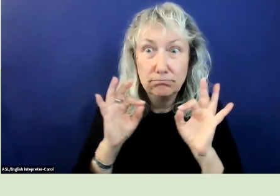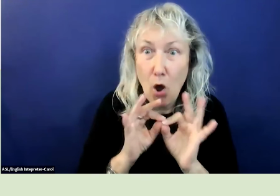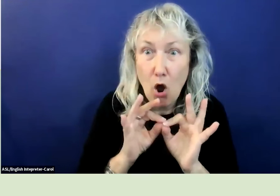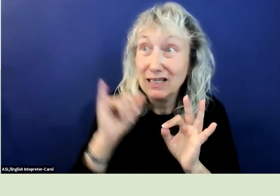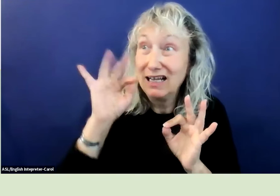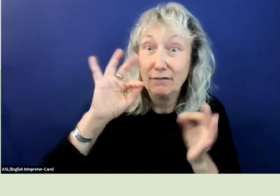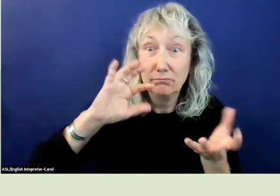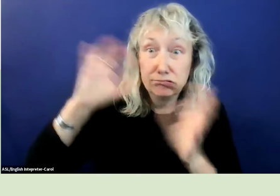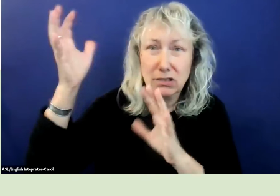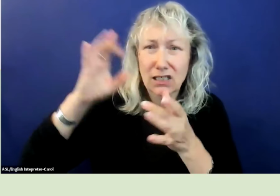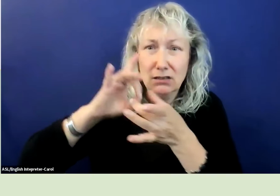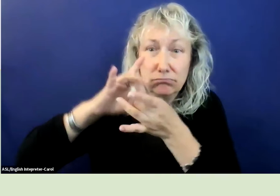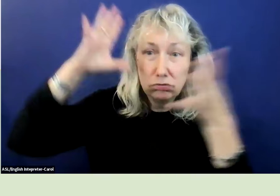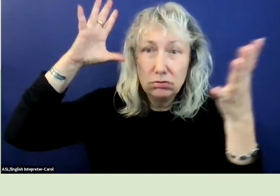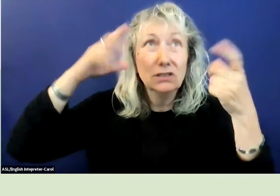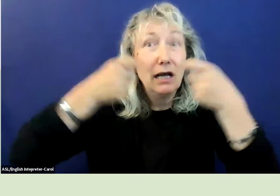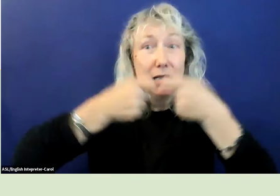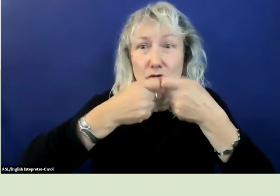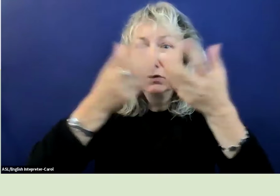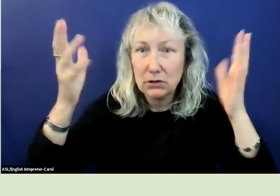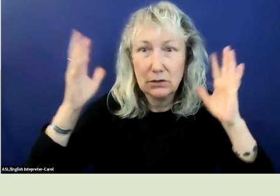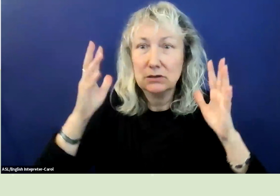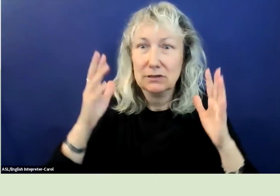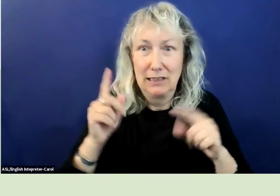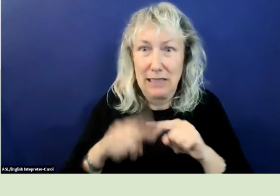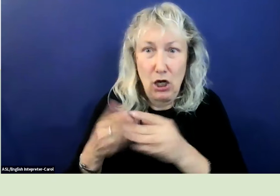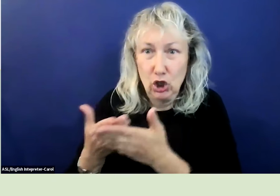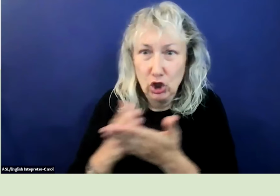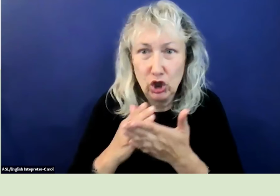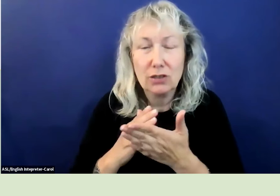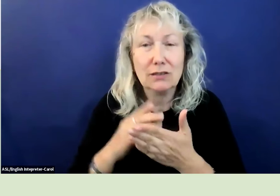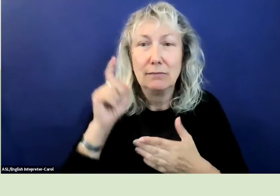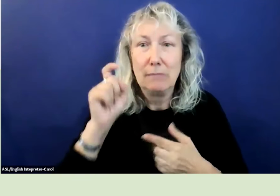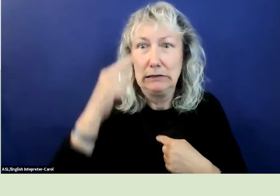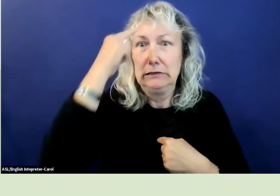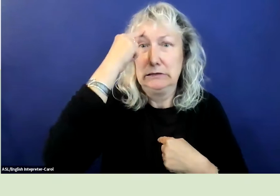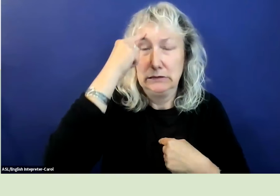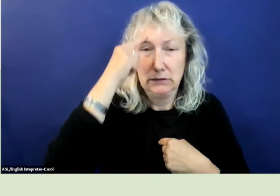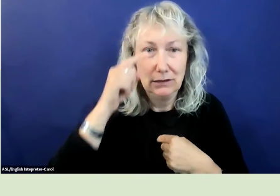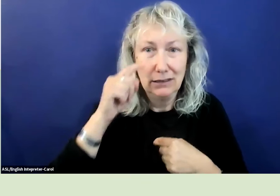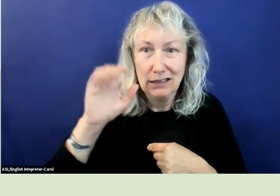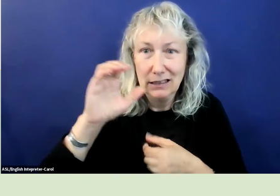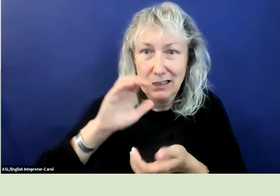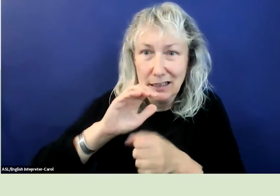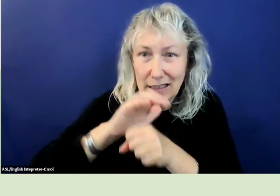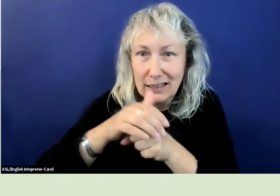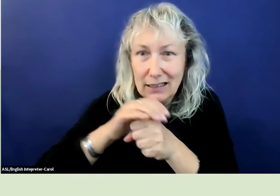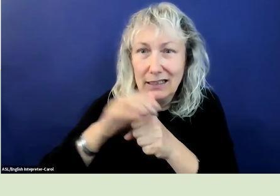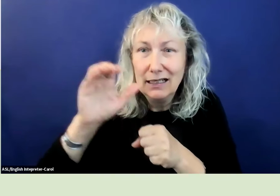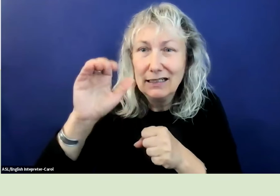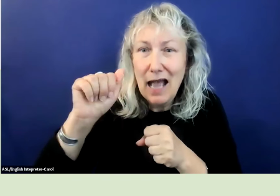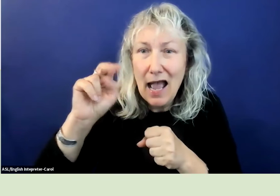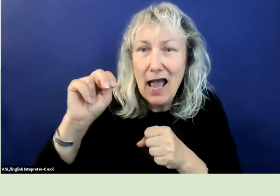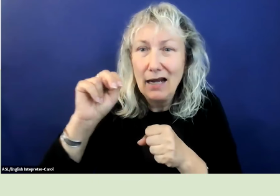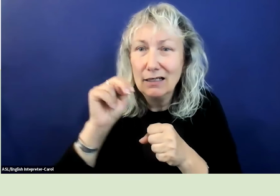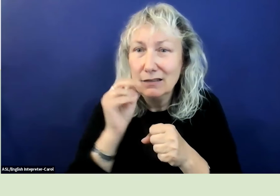of emergency? We must focus on non-perishable item like canned food. We